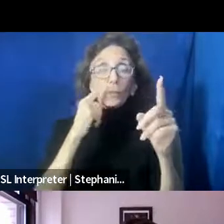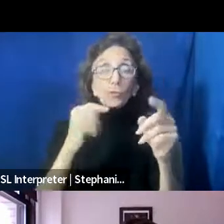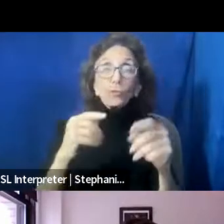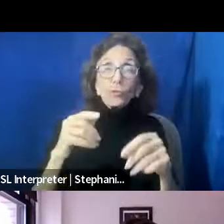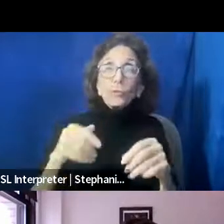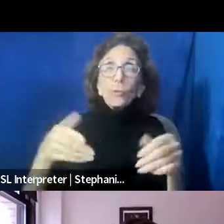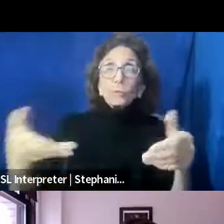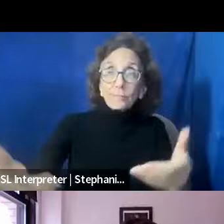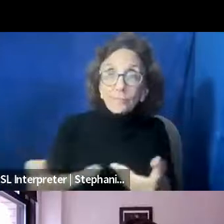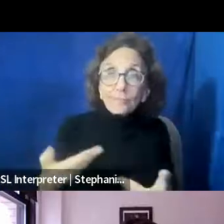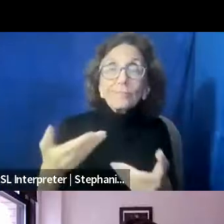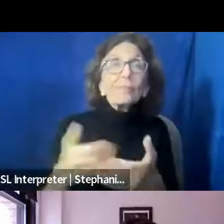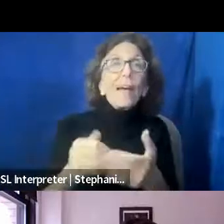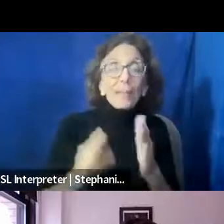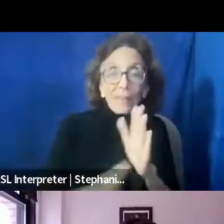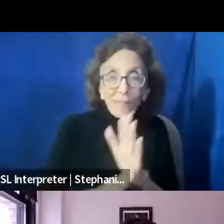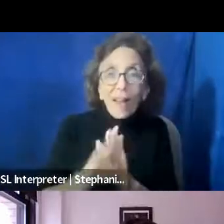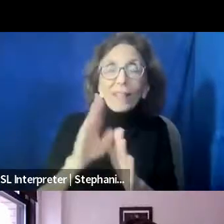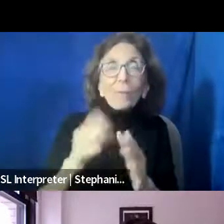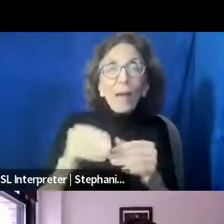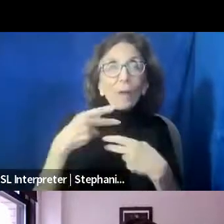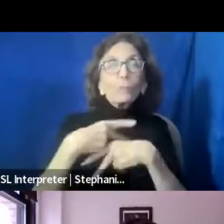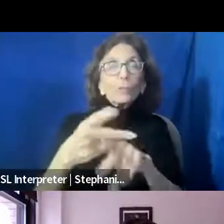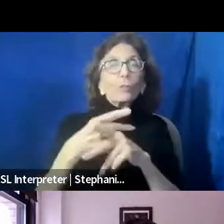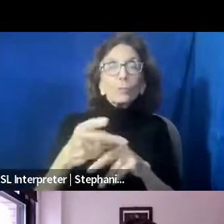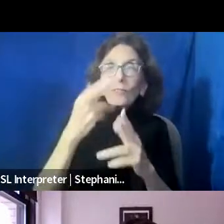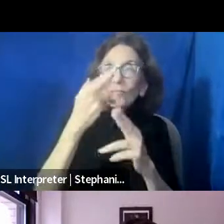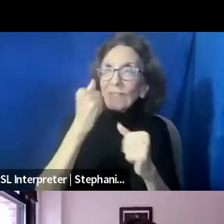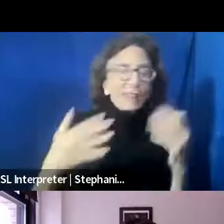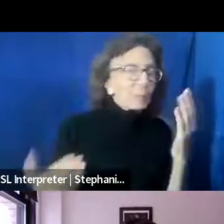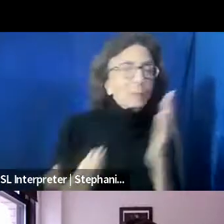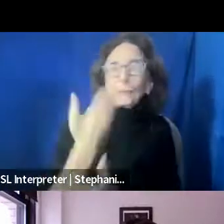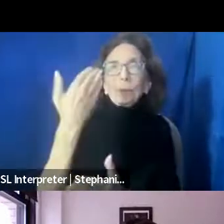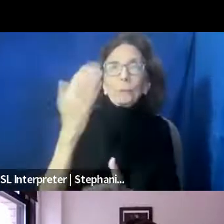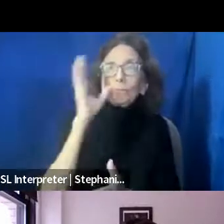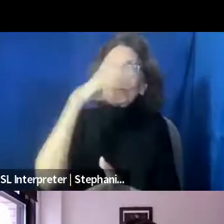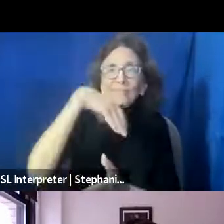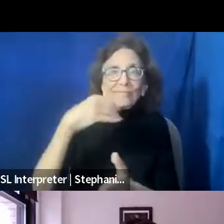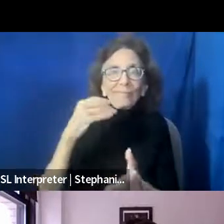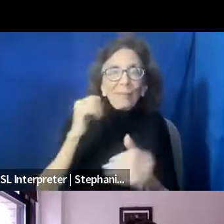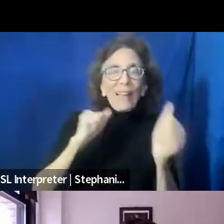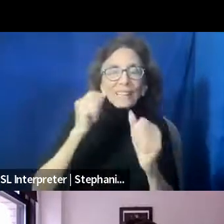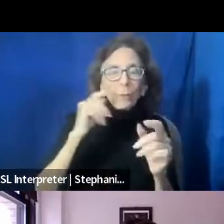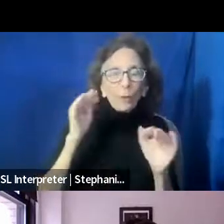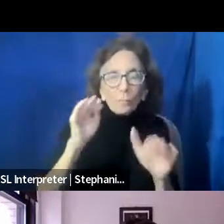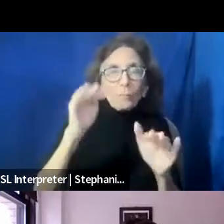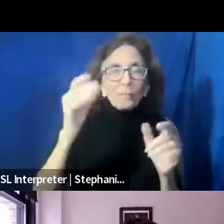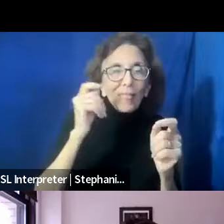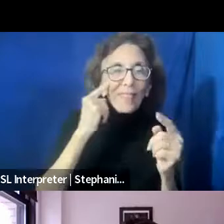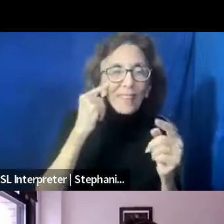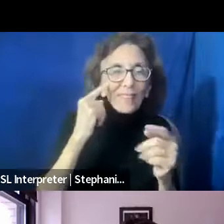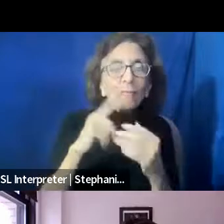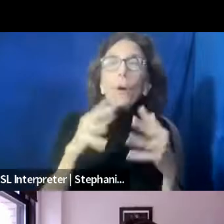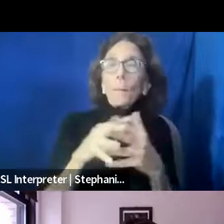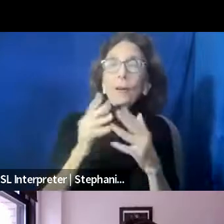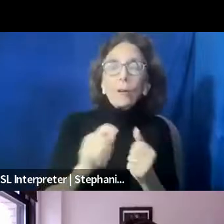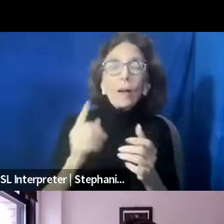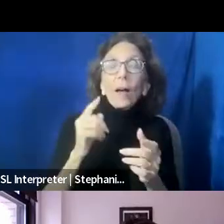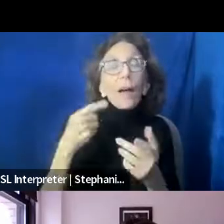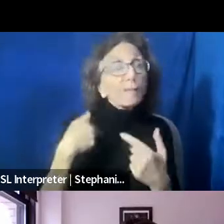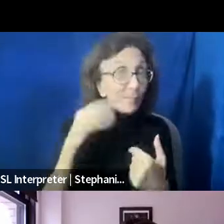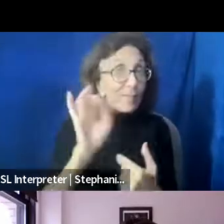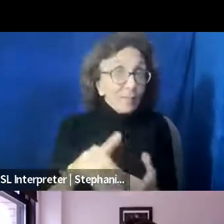produce funny, strange, provocative new plays by living American writers. And that's what we do. We are a small